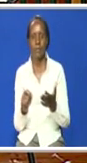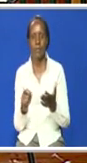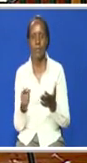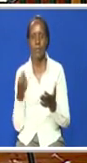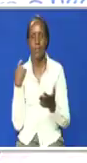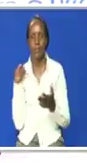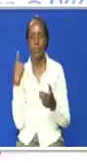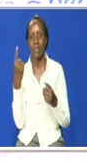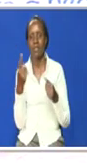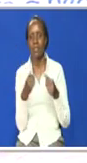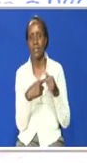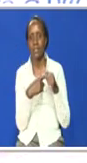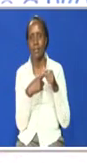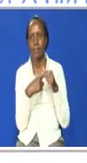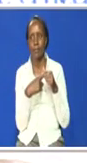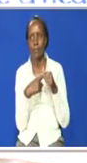number six.